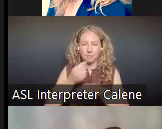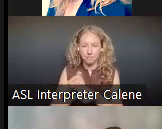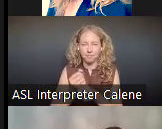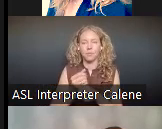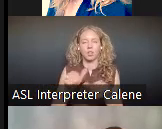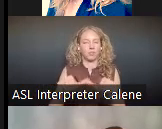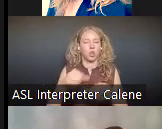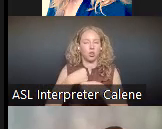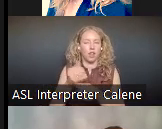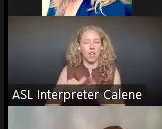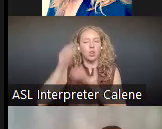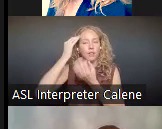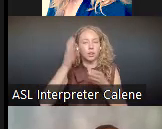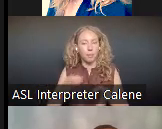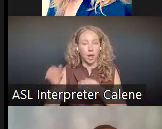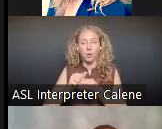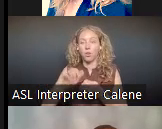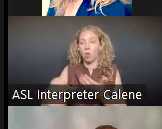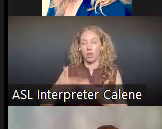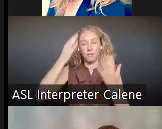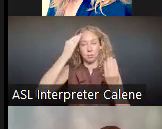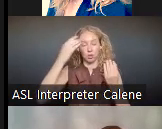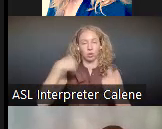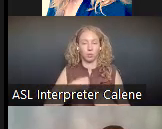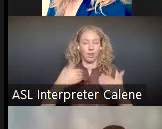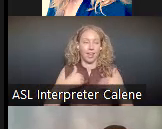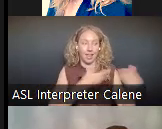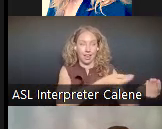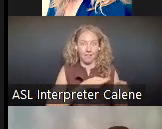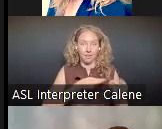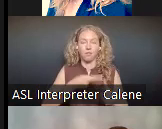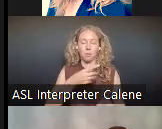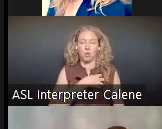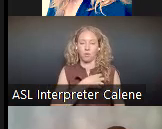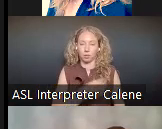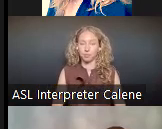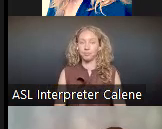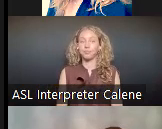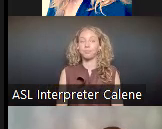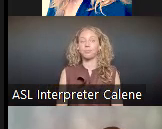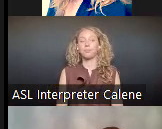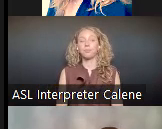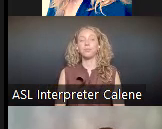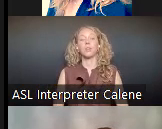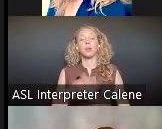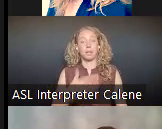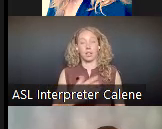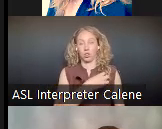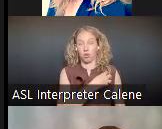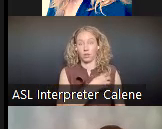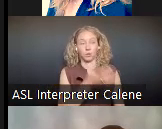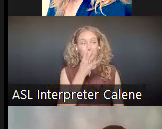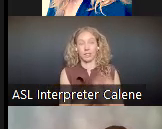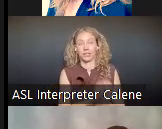the notification plan with the information that we are provided by law enforcement. So usually when law enforcement sends over